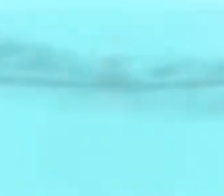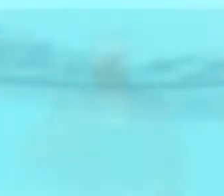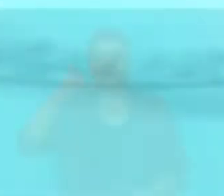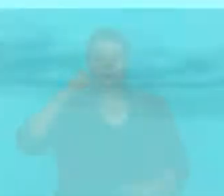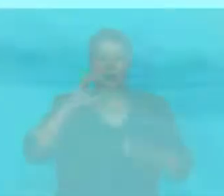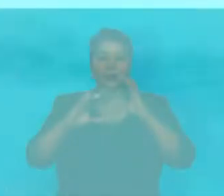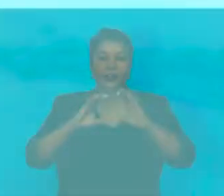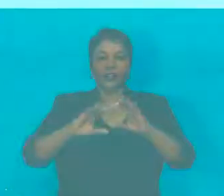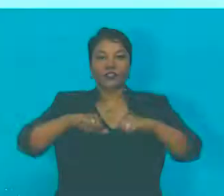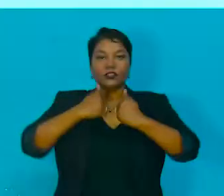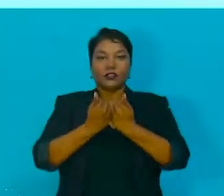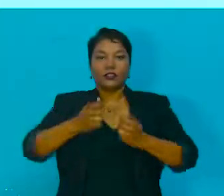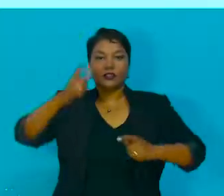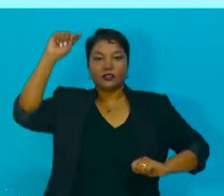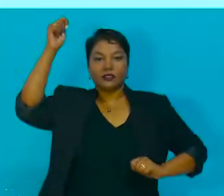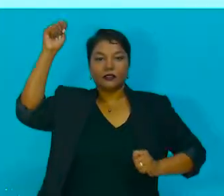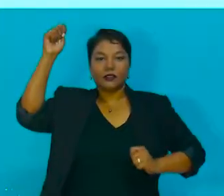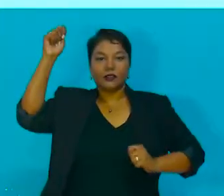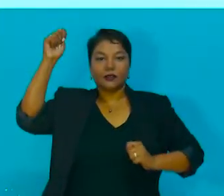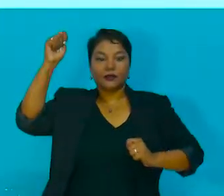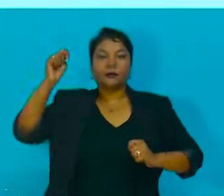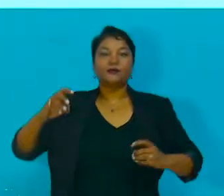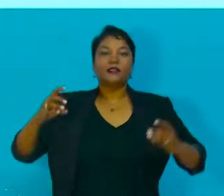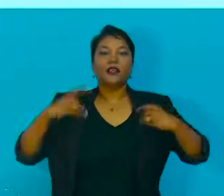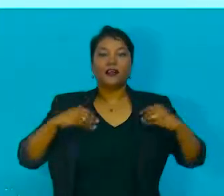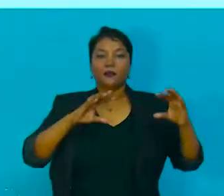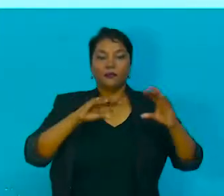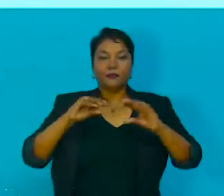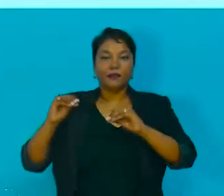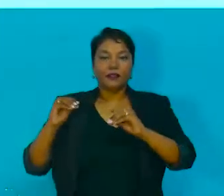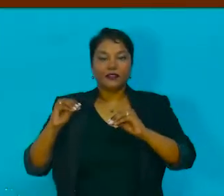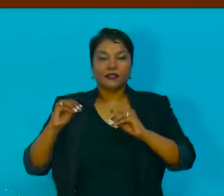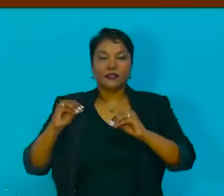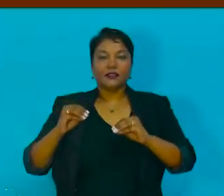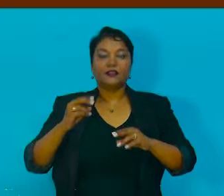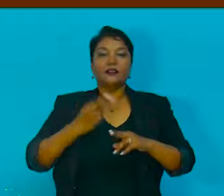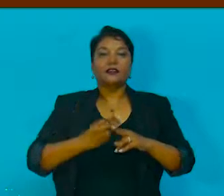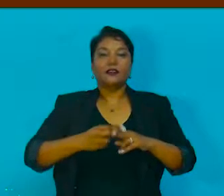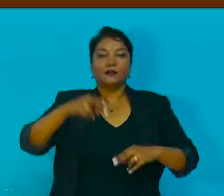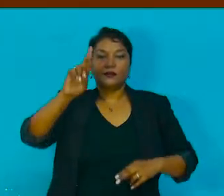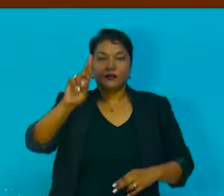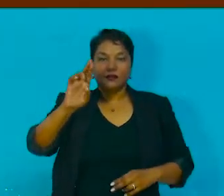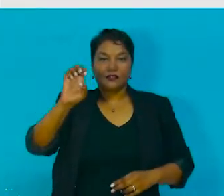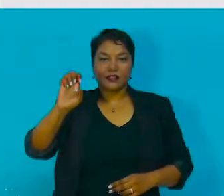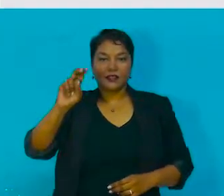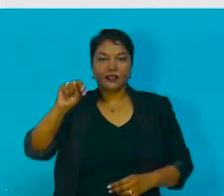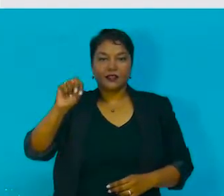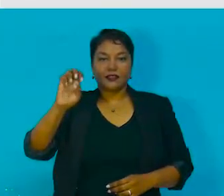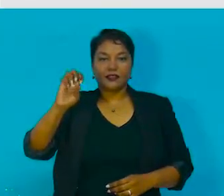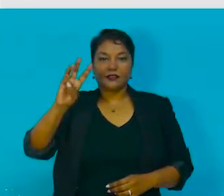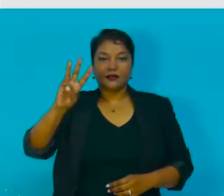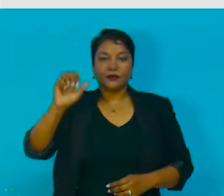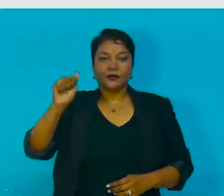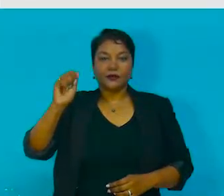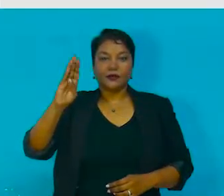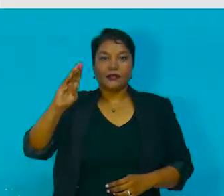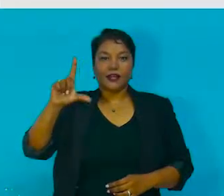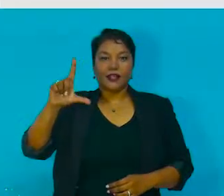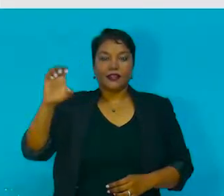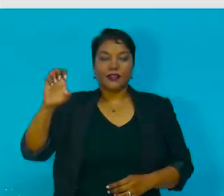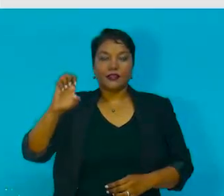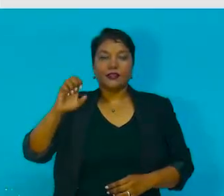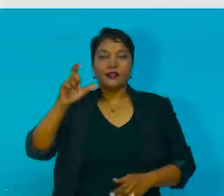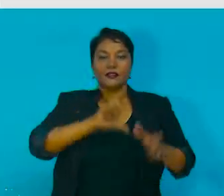The Telecommunications Authority of Trinidad and Tobago hosted the 26th ICT Open Forum,